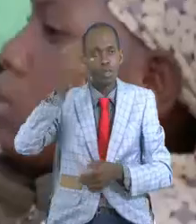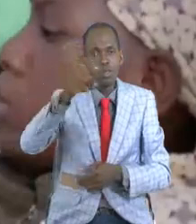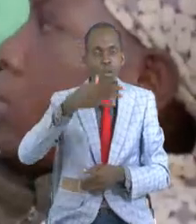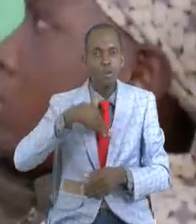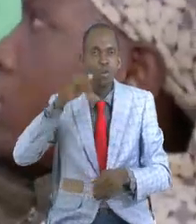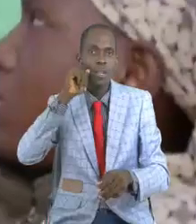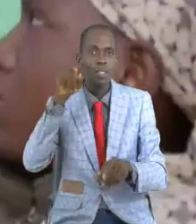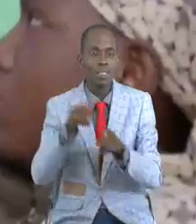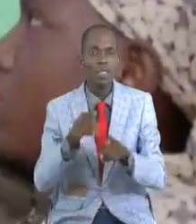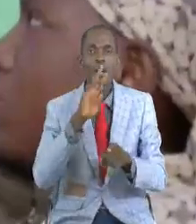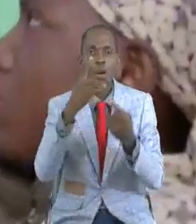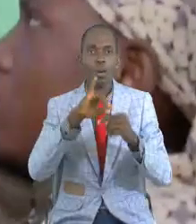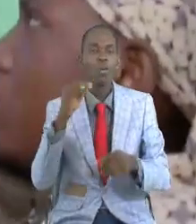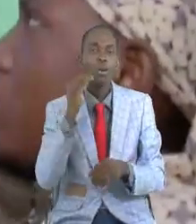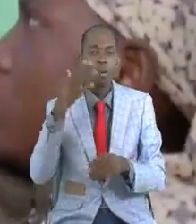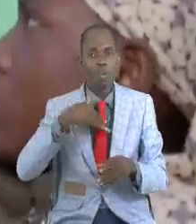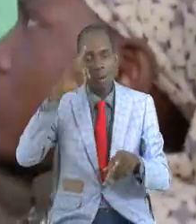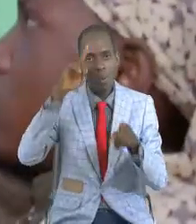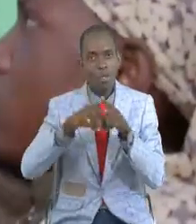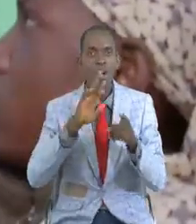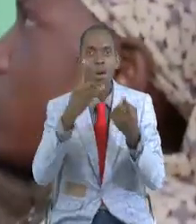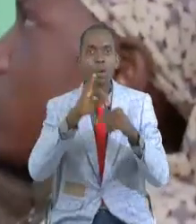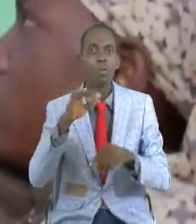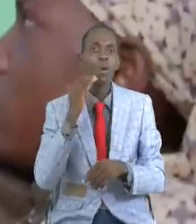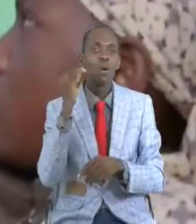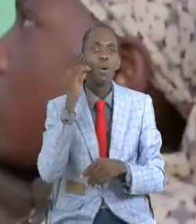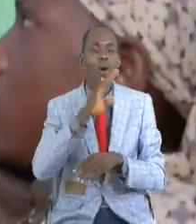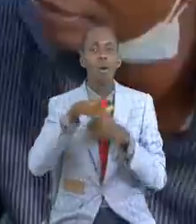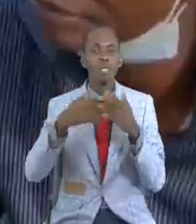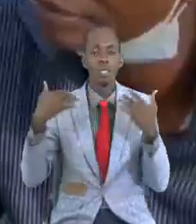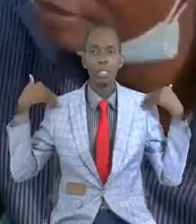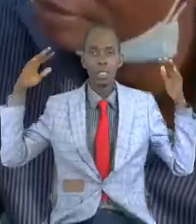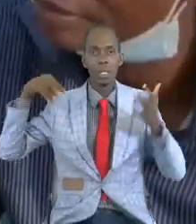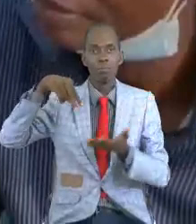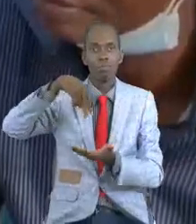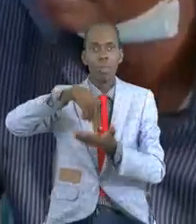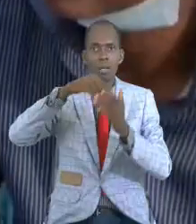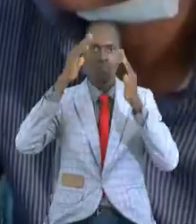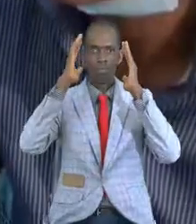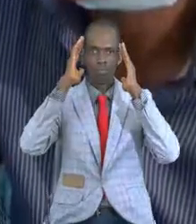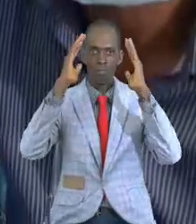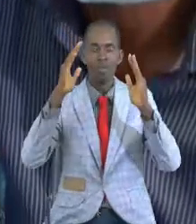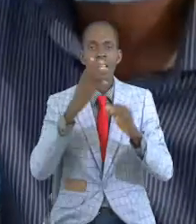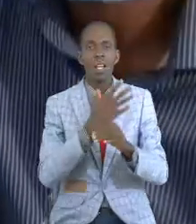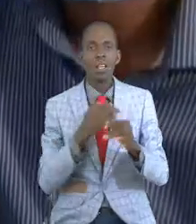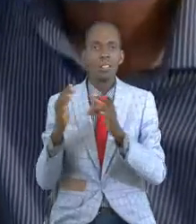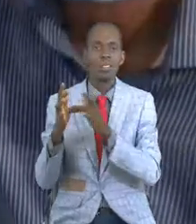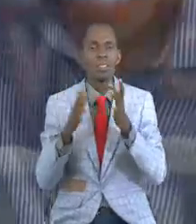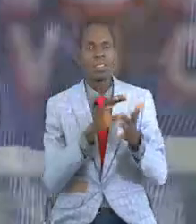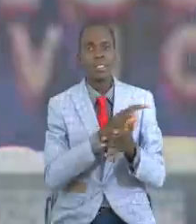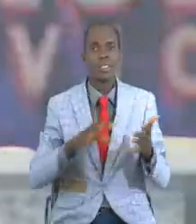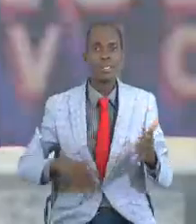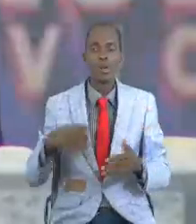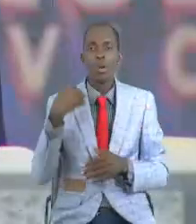coming home. You, my brother, you are coming home. And they all stand in attention, and Jesus Christ, who was